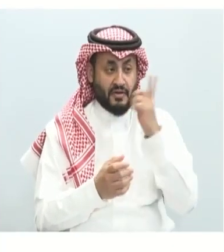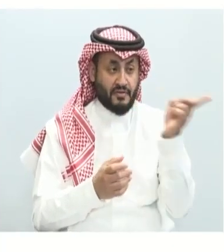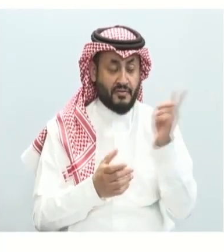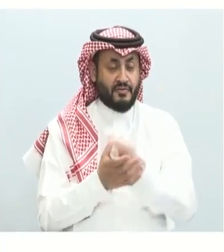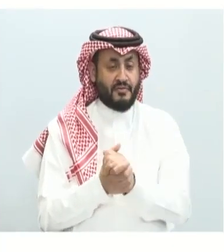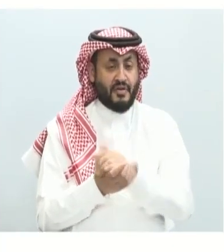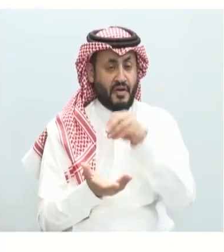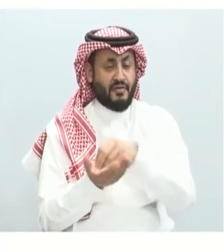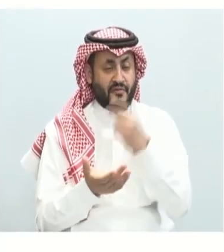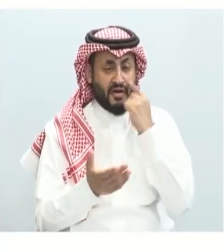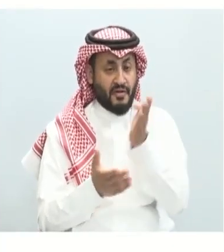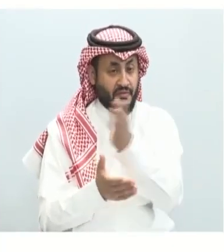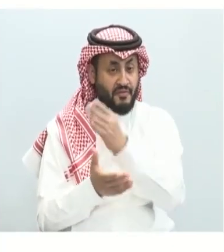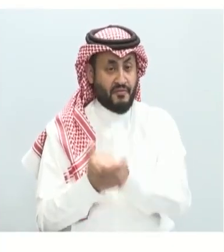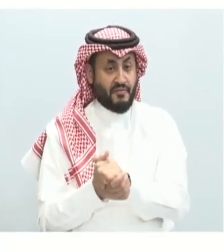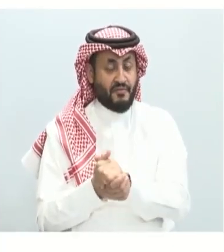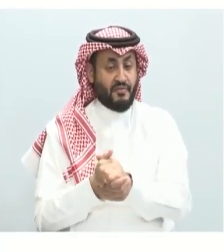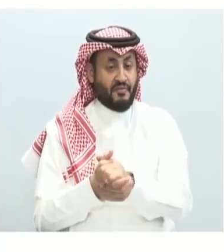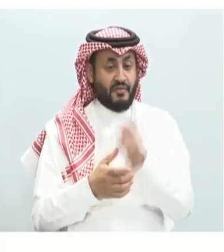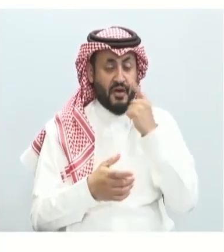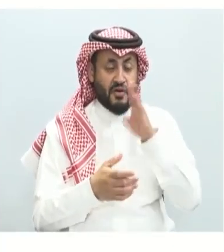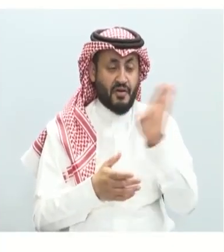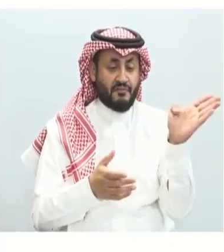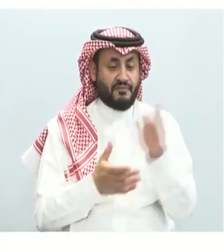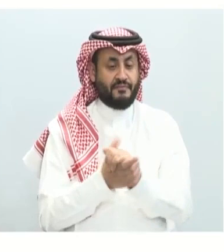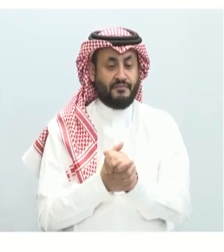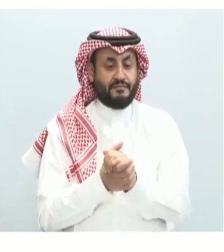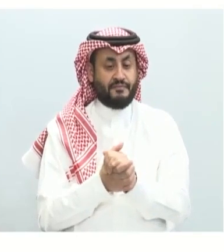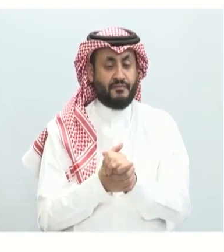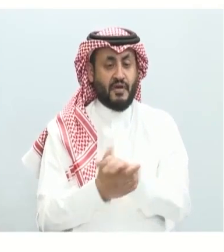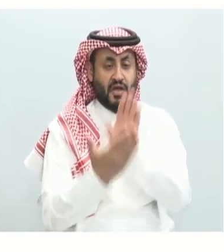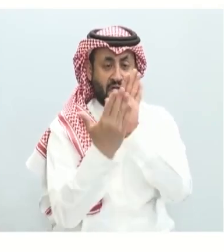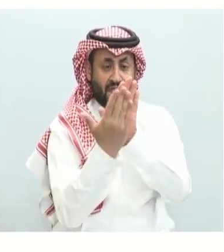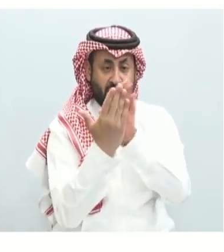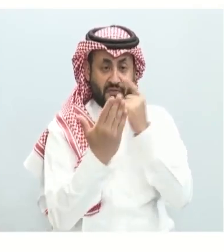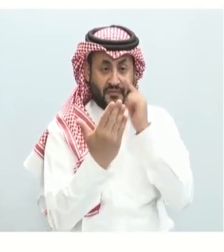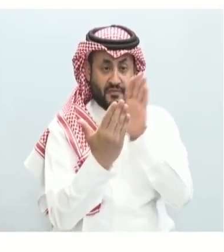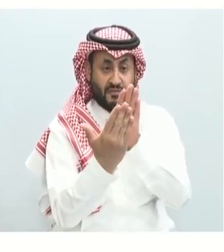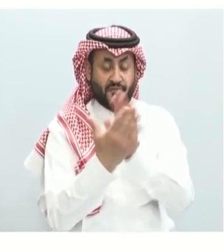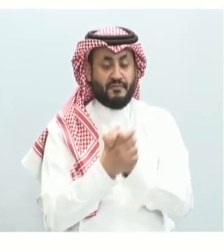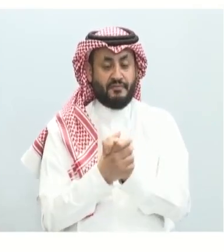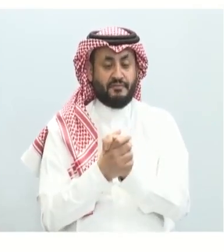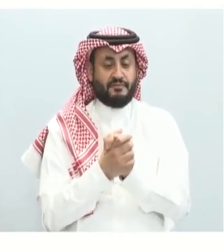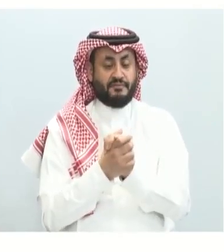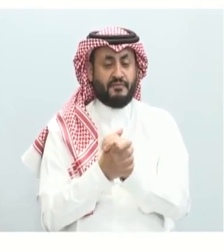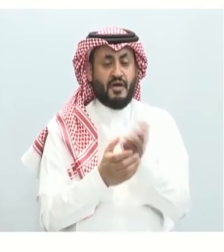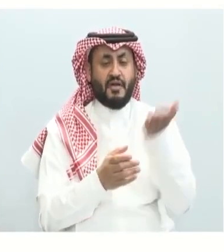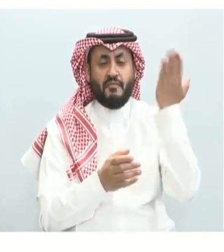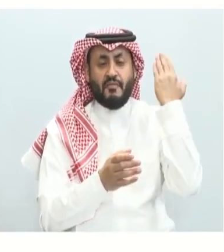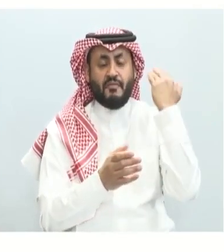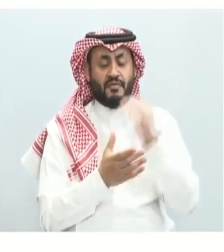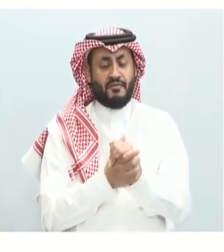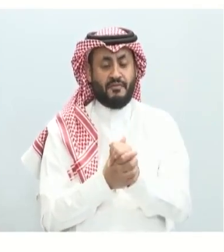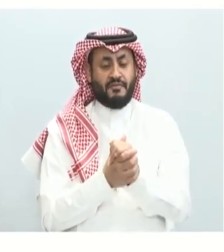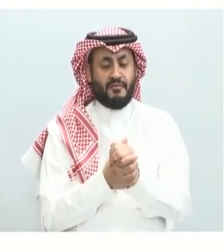the place is on your right, or on your left, or in front of you, or behind